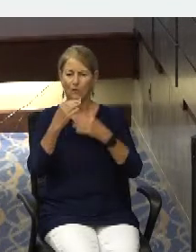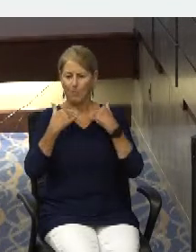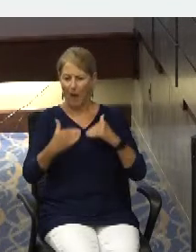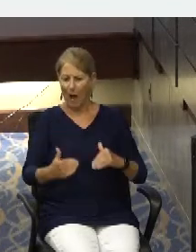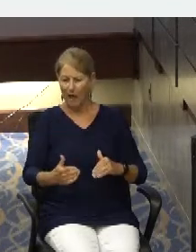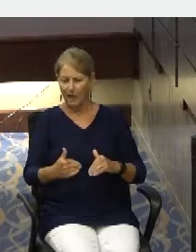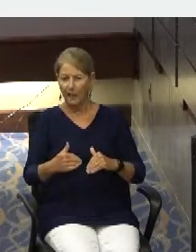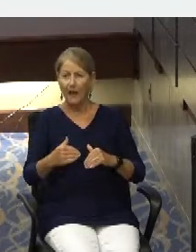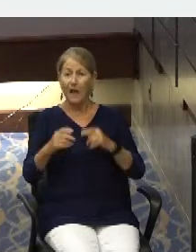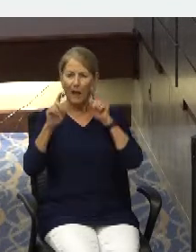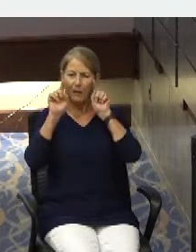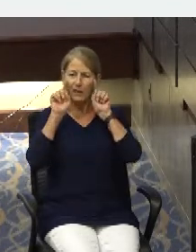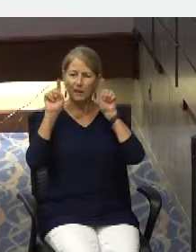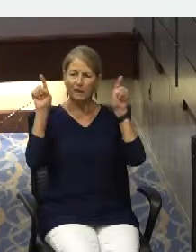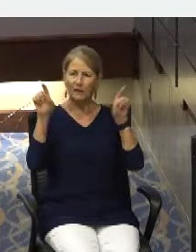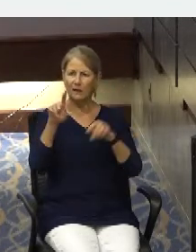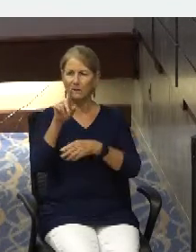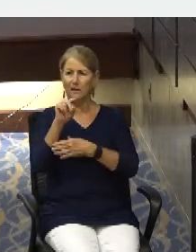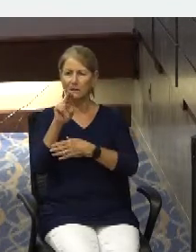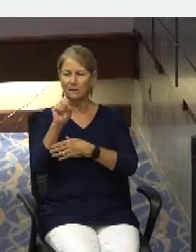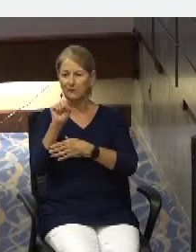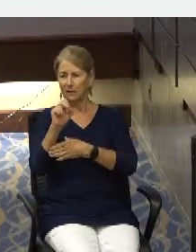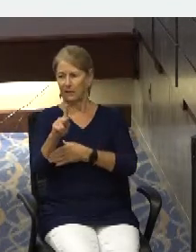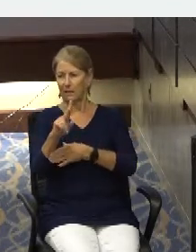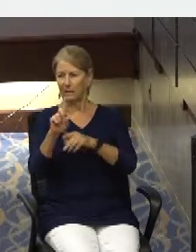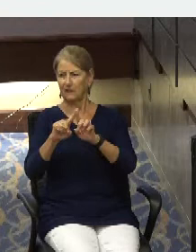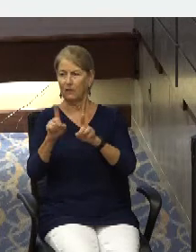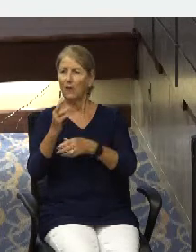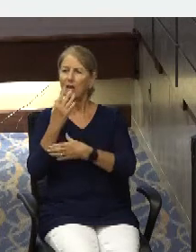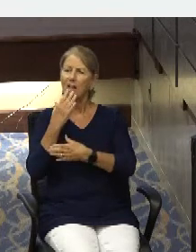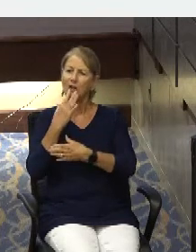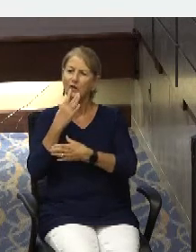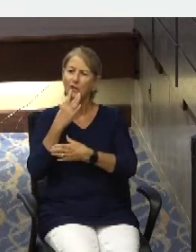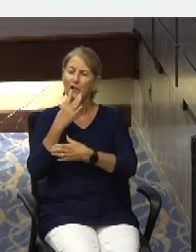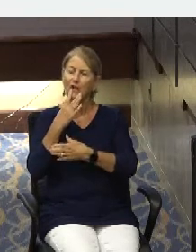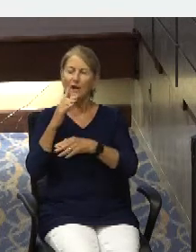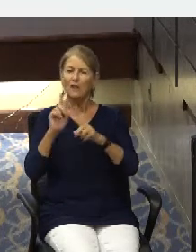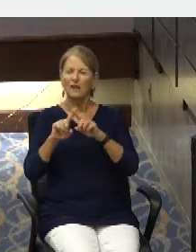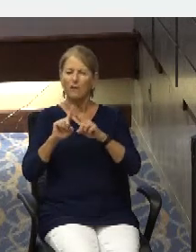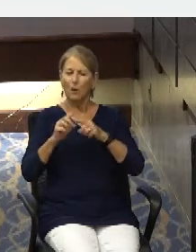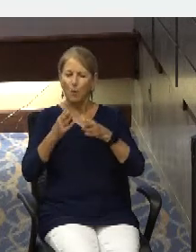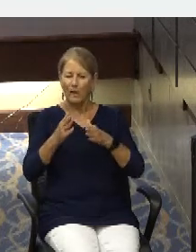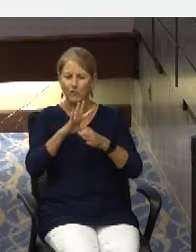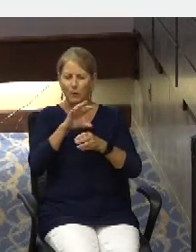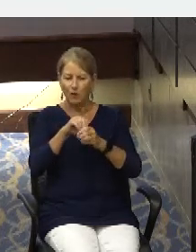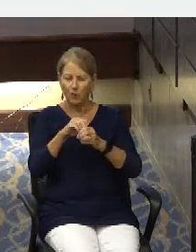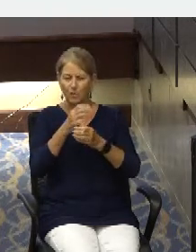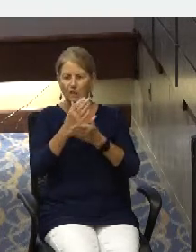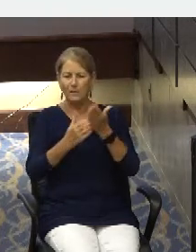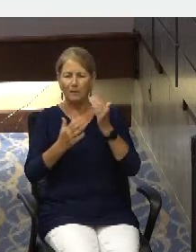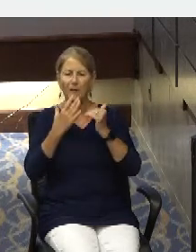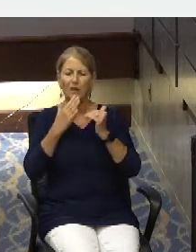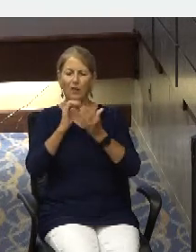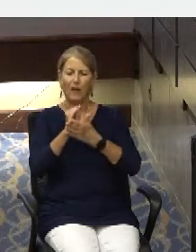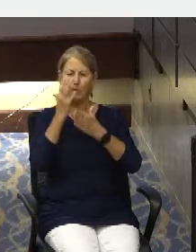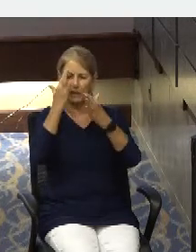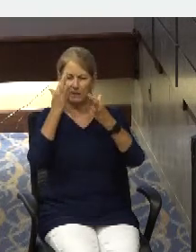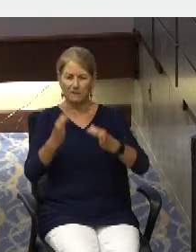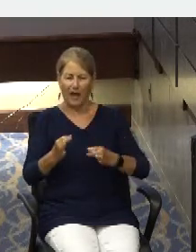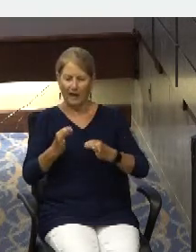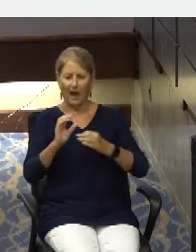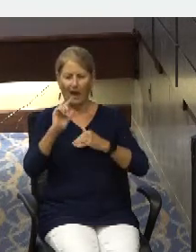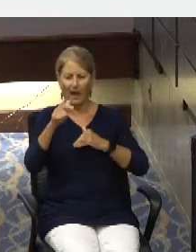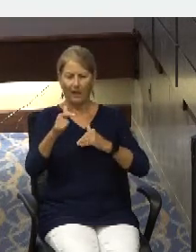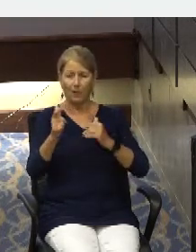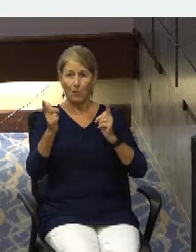Yeah. colors. So there are a few options there to incorporate some color, but that will be decided later once we look at this